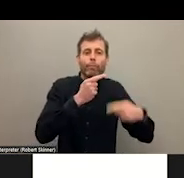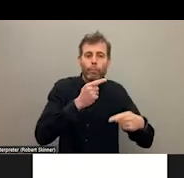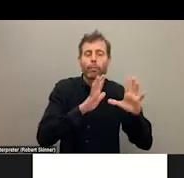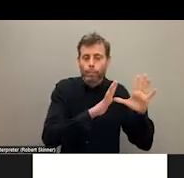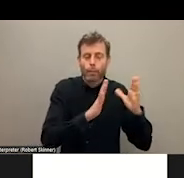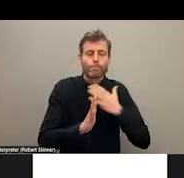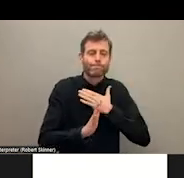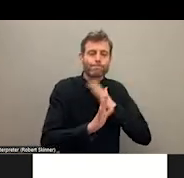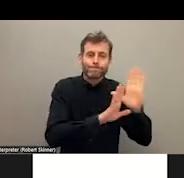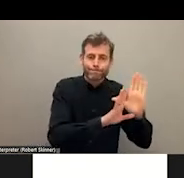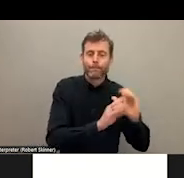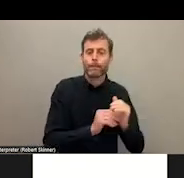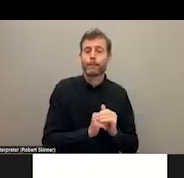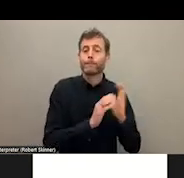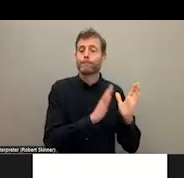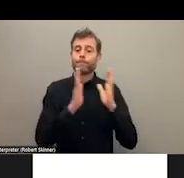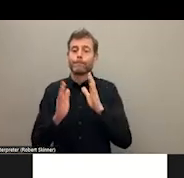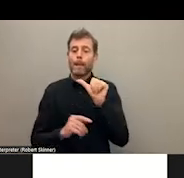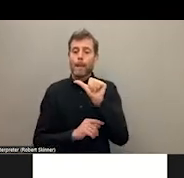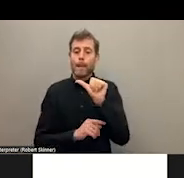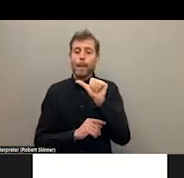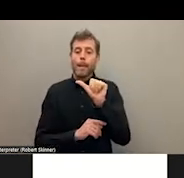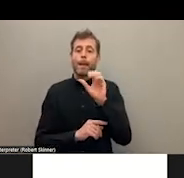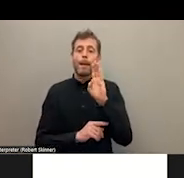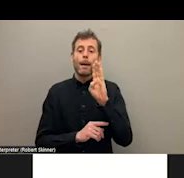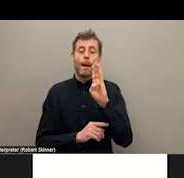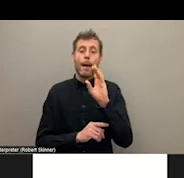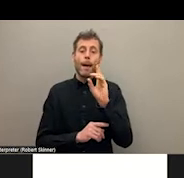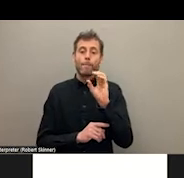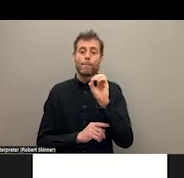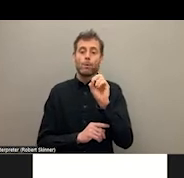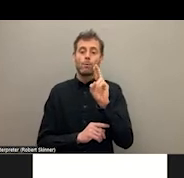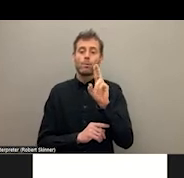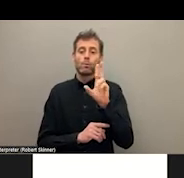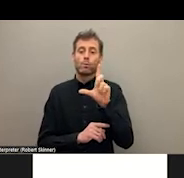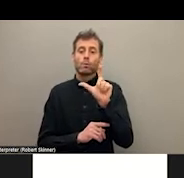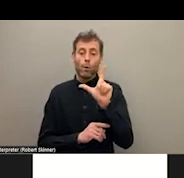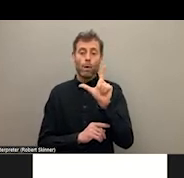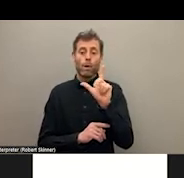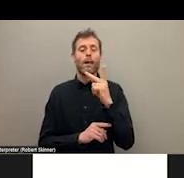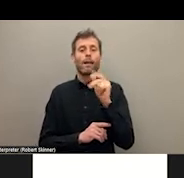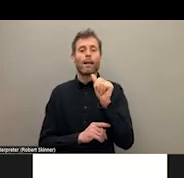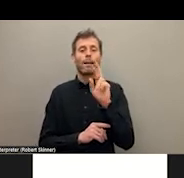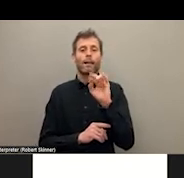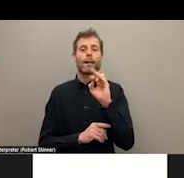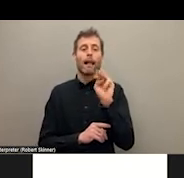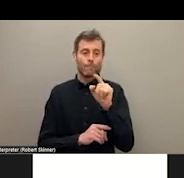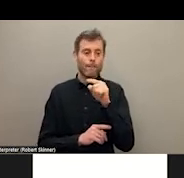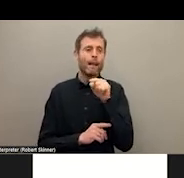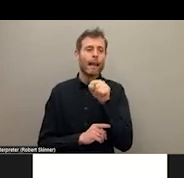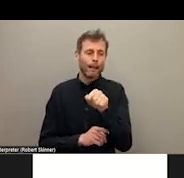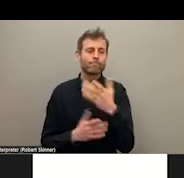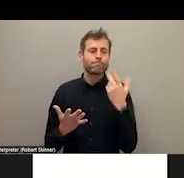Abdul is a director of the programs for the Fédération Nigérienne des Personnes Handicapées. He manages several projects on